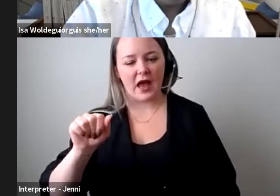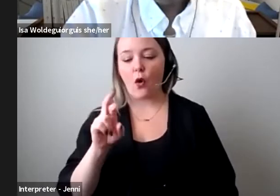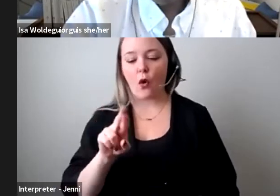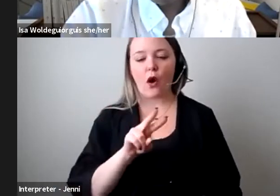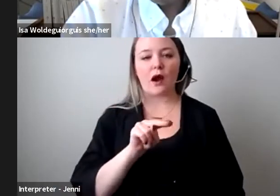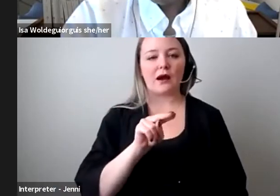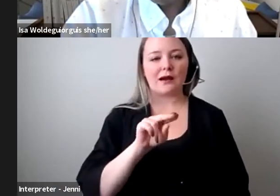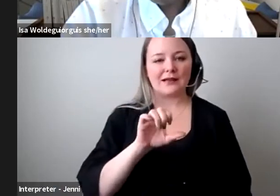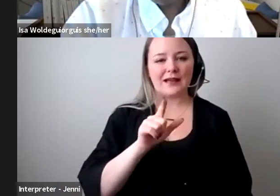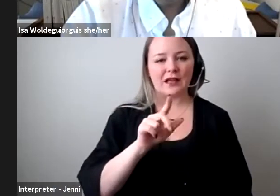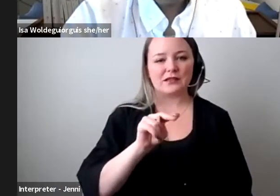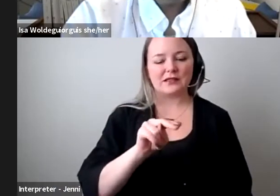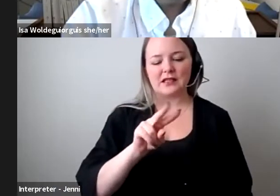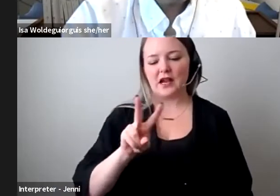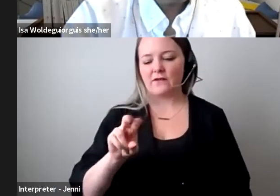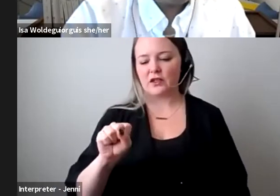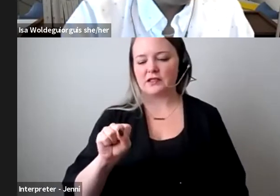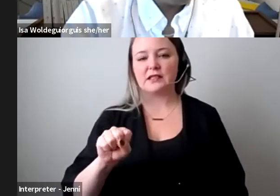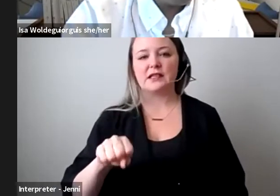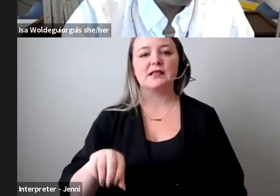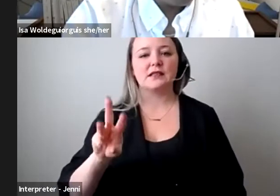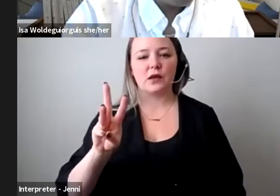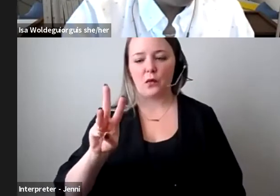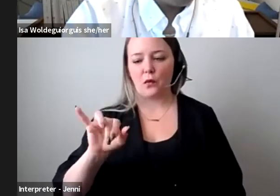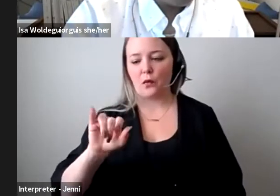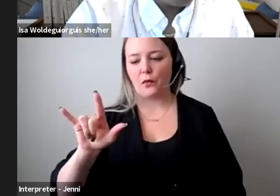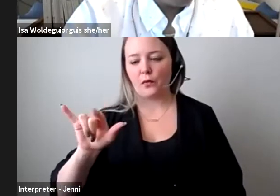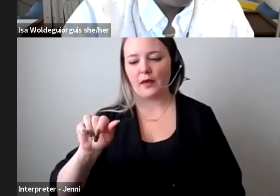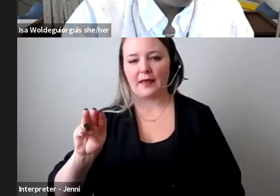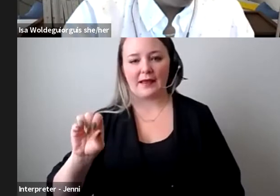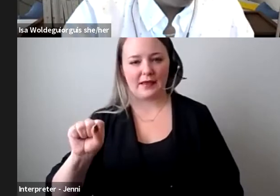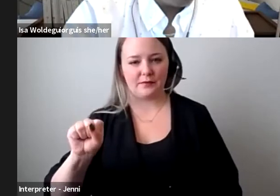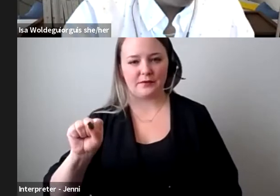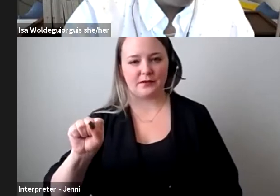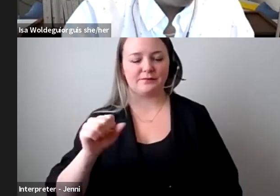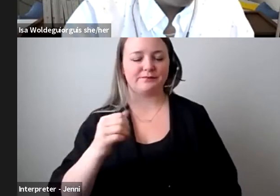Okay, thank you, Charlene.